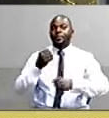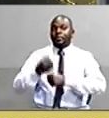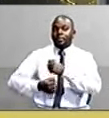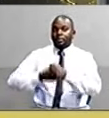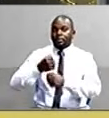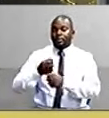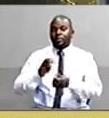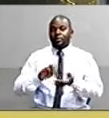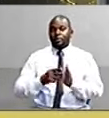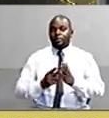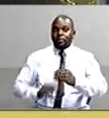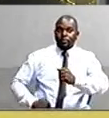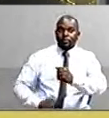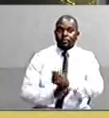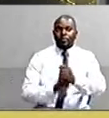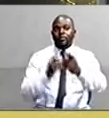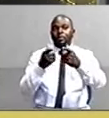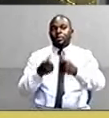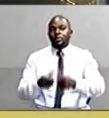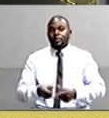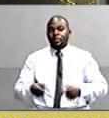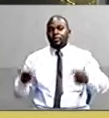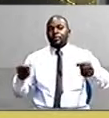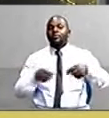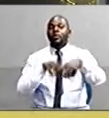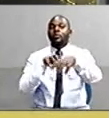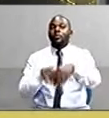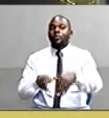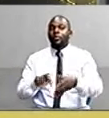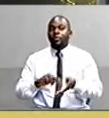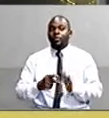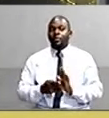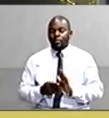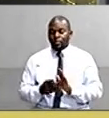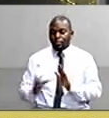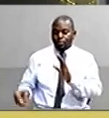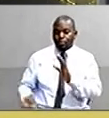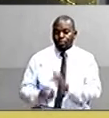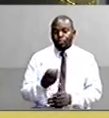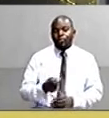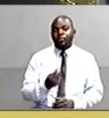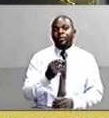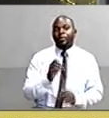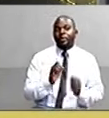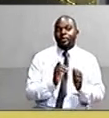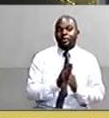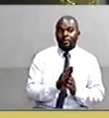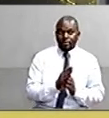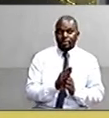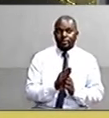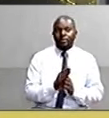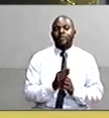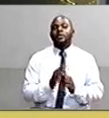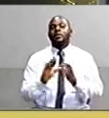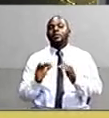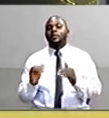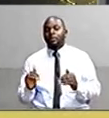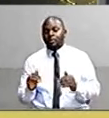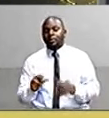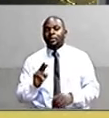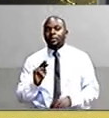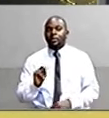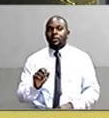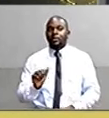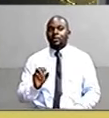is supported by the Japanese Agricultural Mechanization Project, re-established in 2013 at Namaliri Agricultural Station.